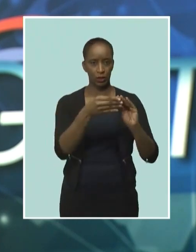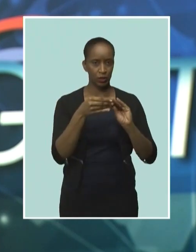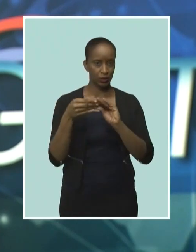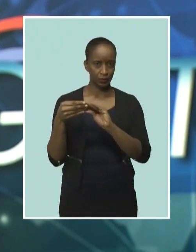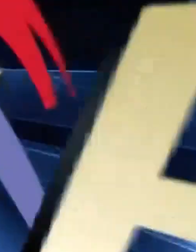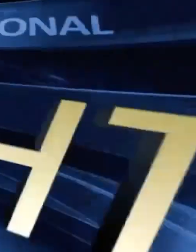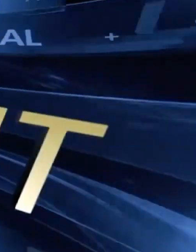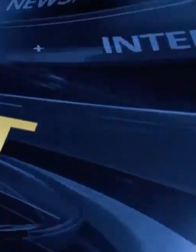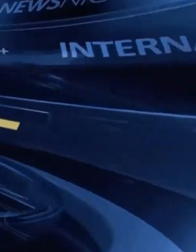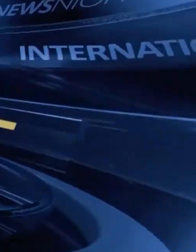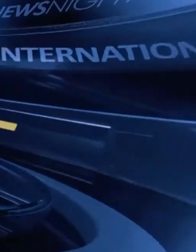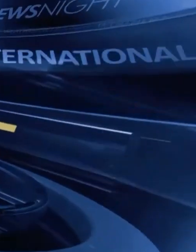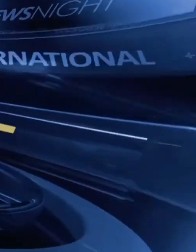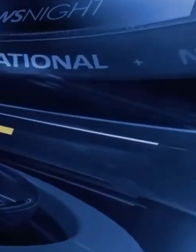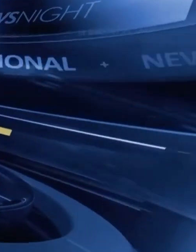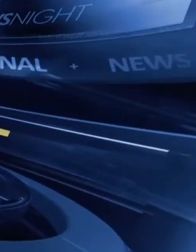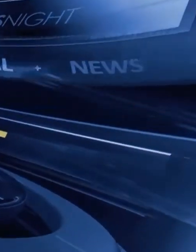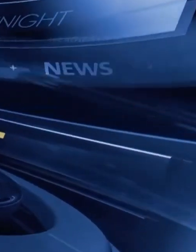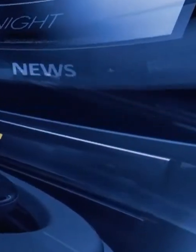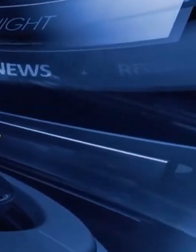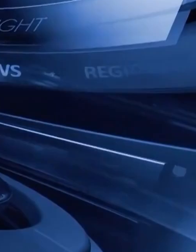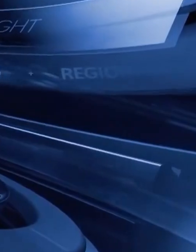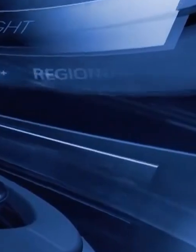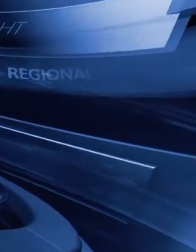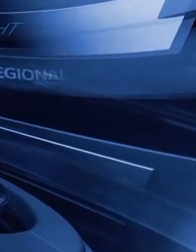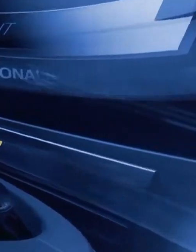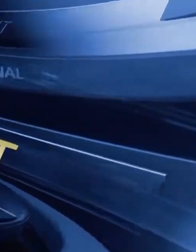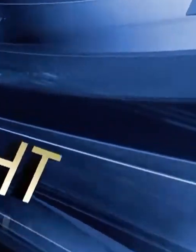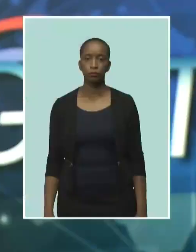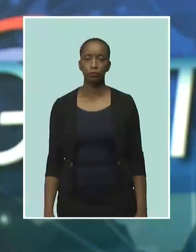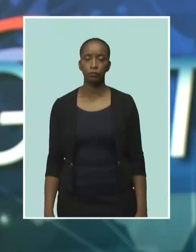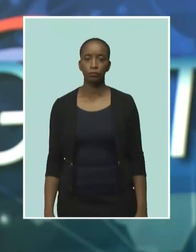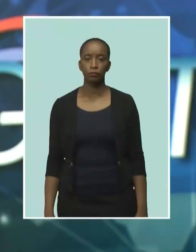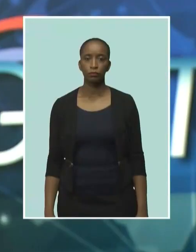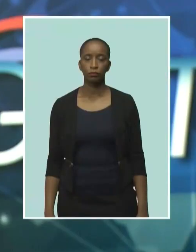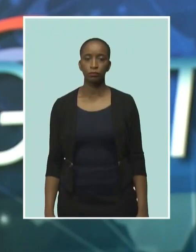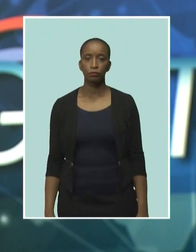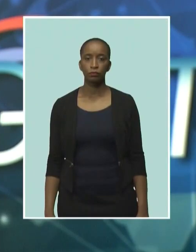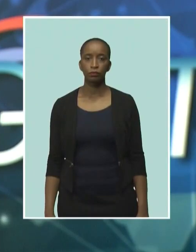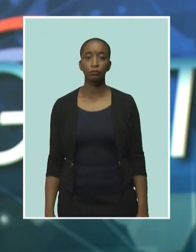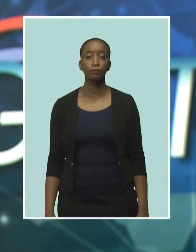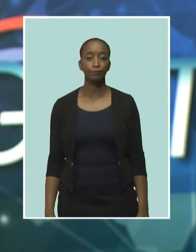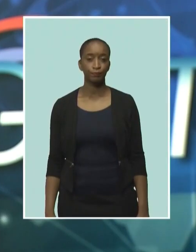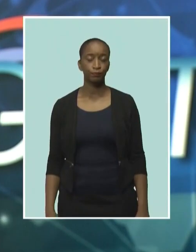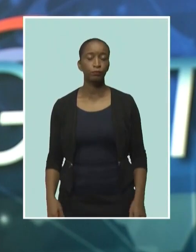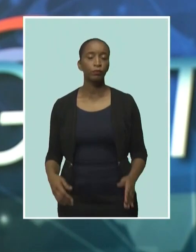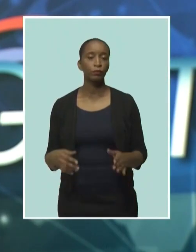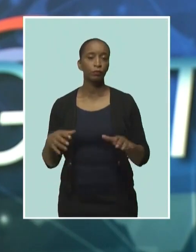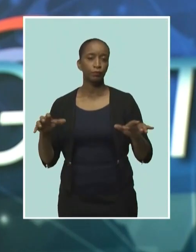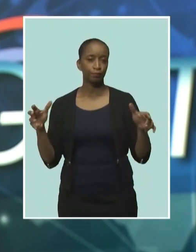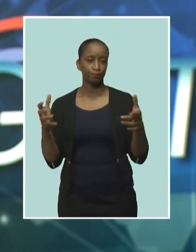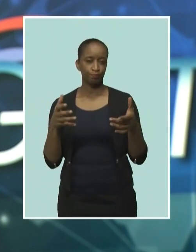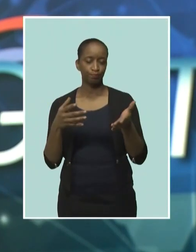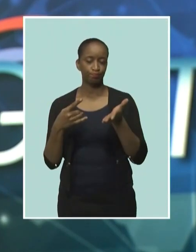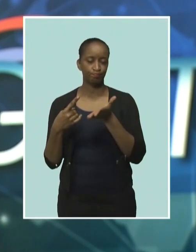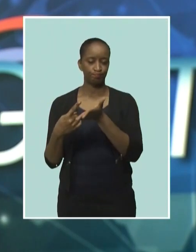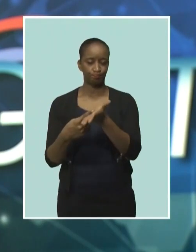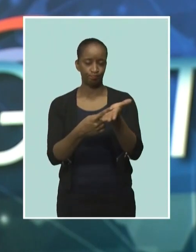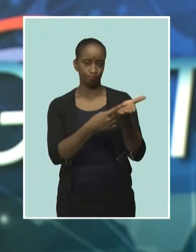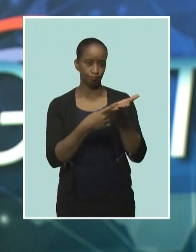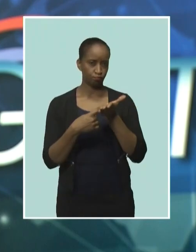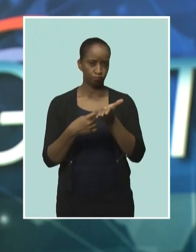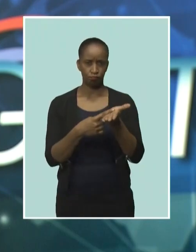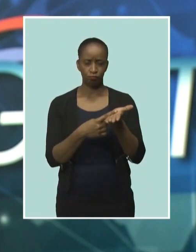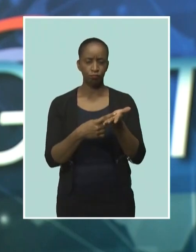reform. Consultations on the newly proposed reform of